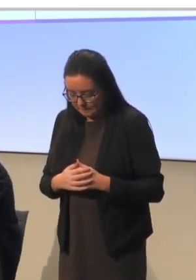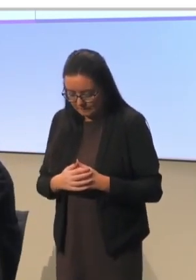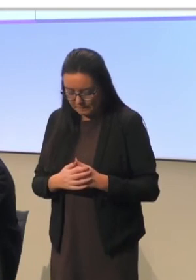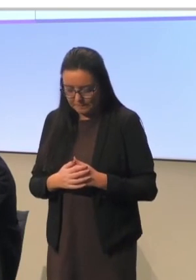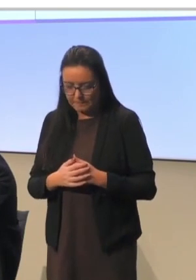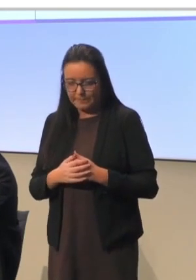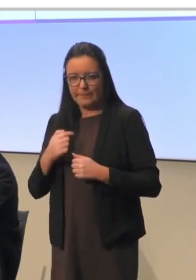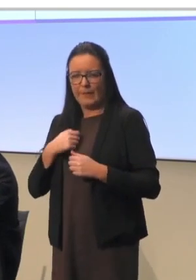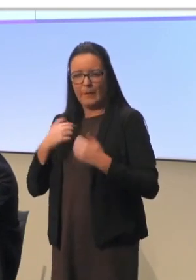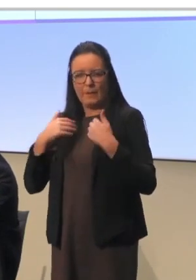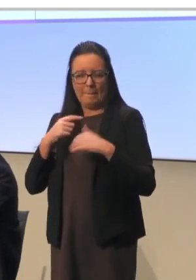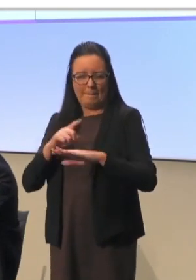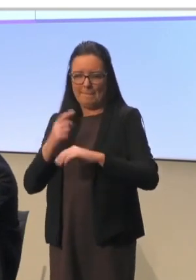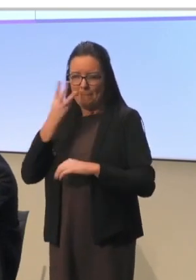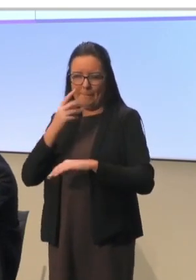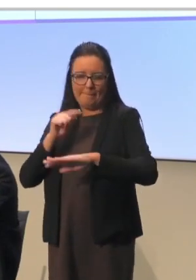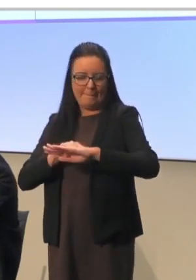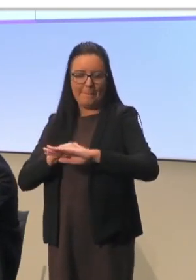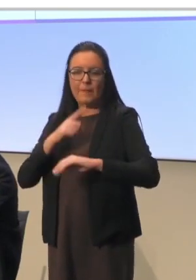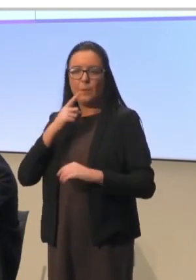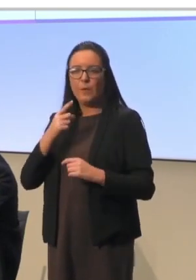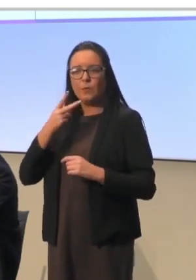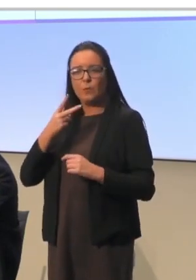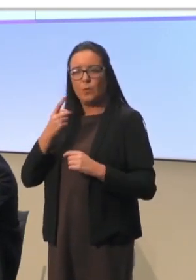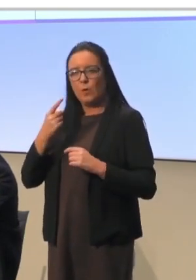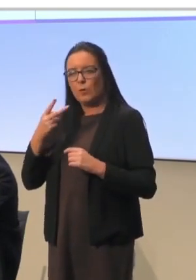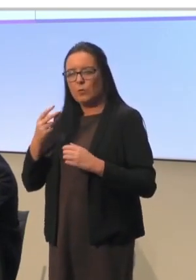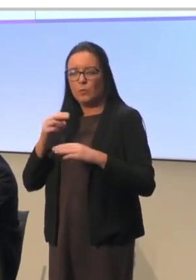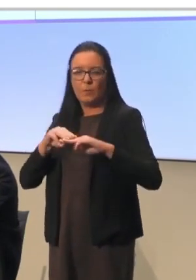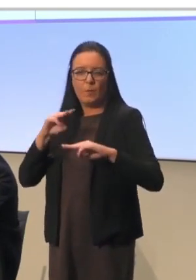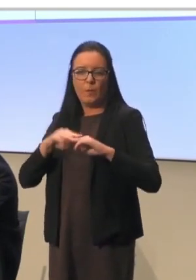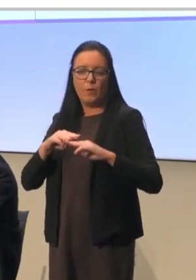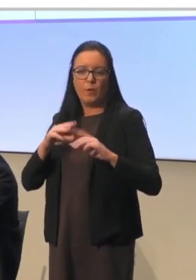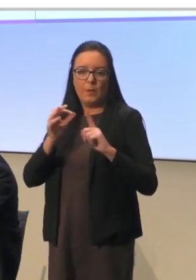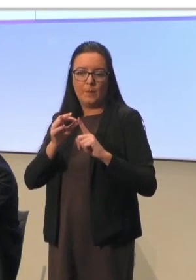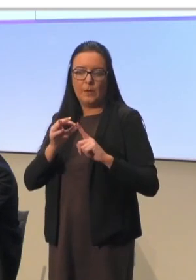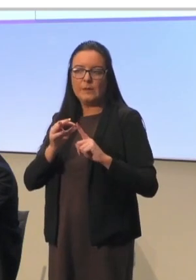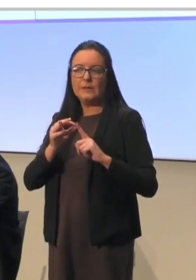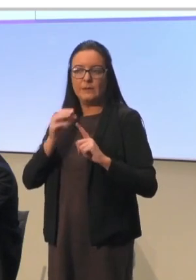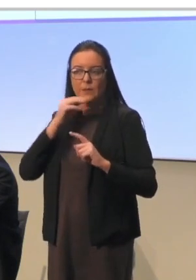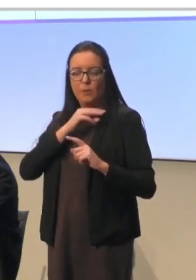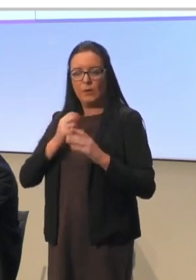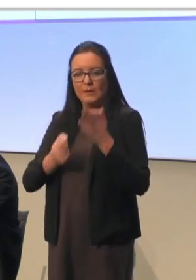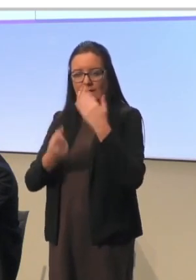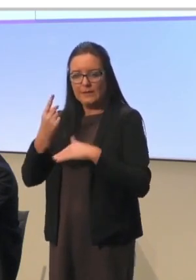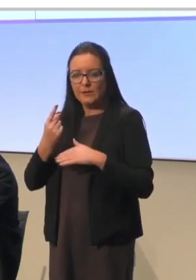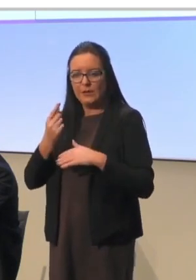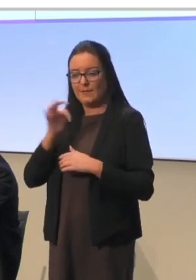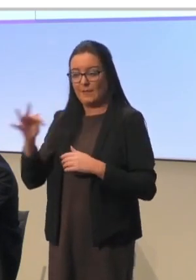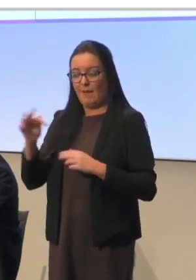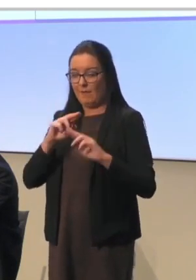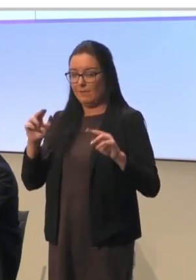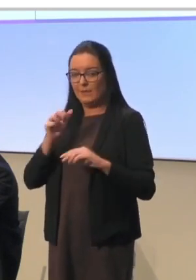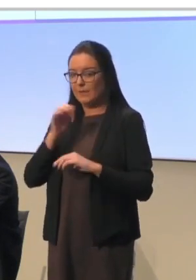I'm conscious of the time, so I'm just going to cover one or two other points. A key issue, which everybody I'm sure is aware of, is the whole area of staffing difficulties within